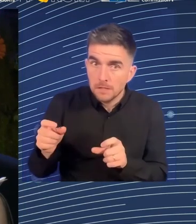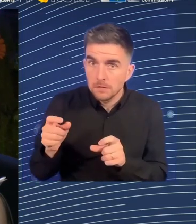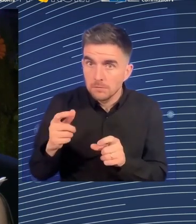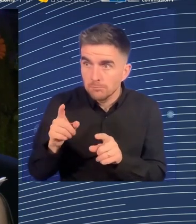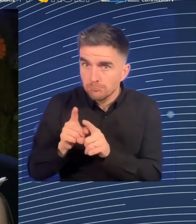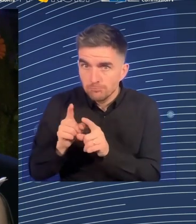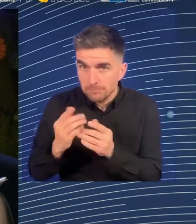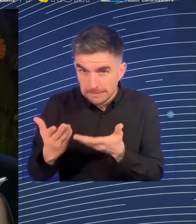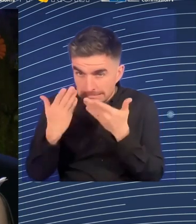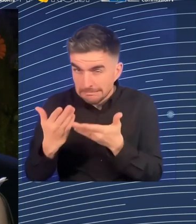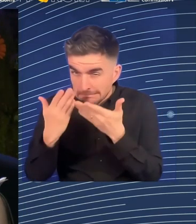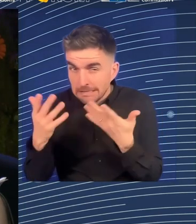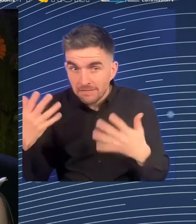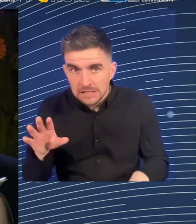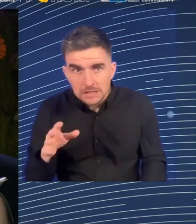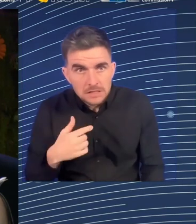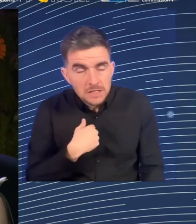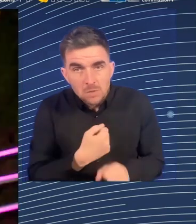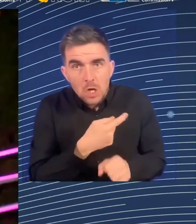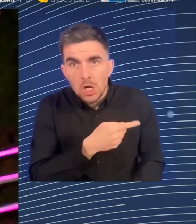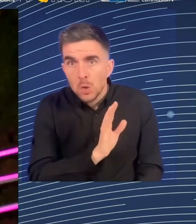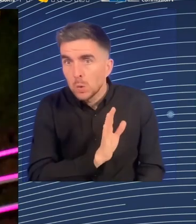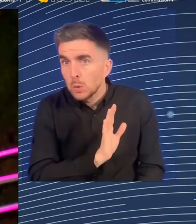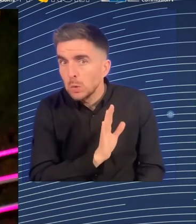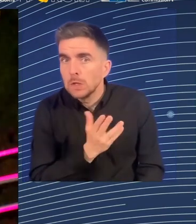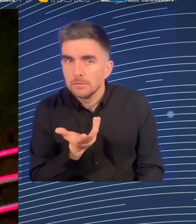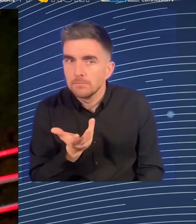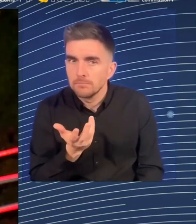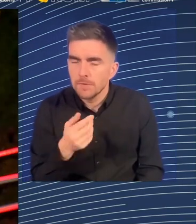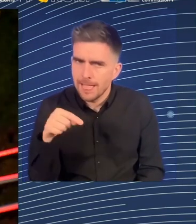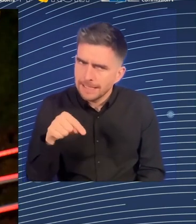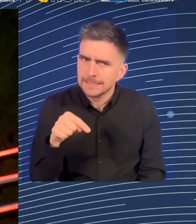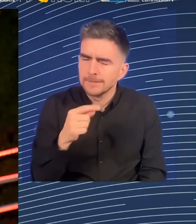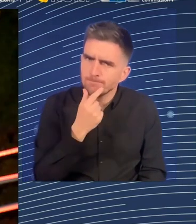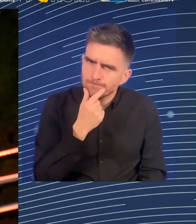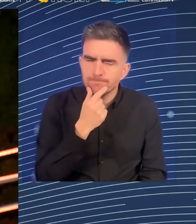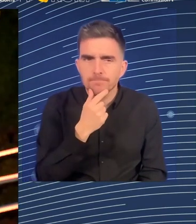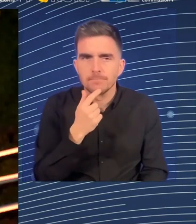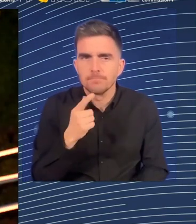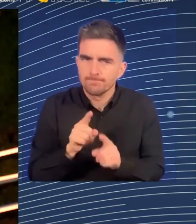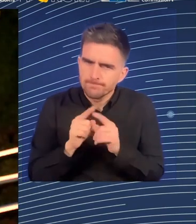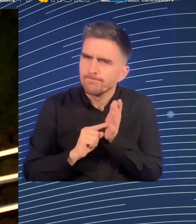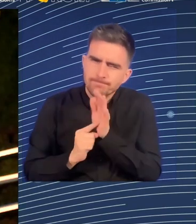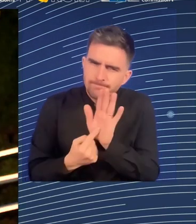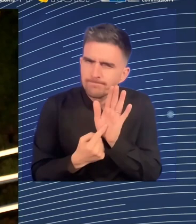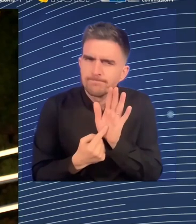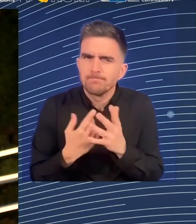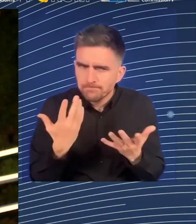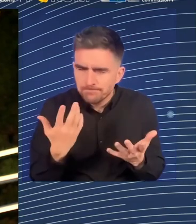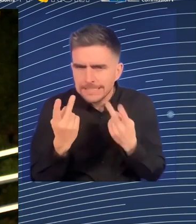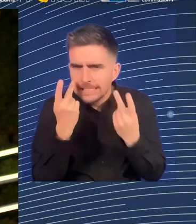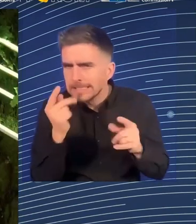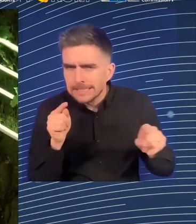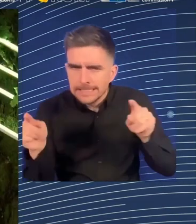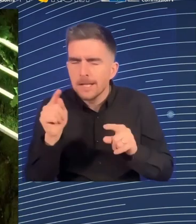not just about skill shortages. It is more than that, and we need to pay attention to them because troubles may be coming. Thank